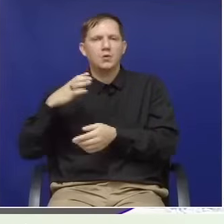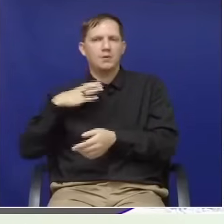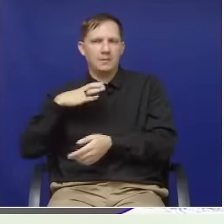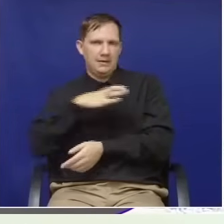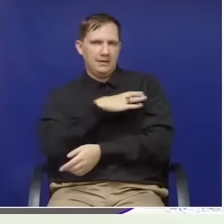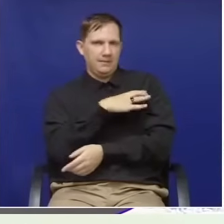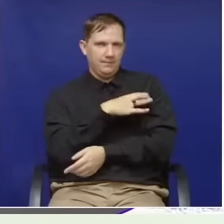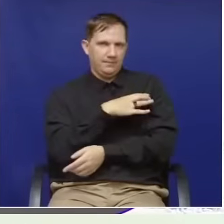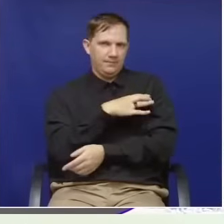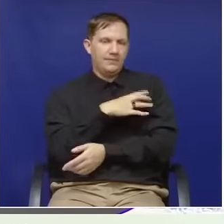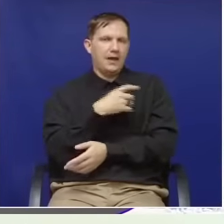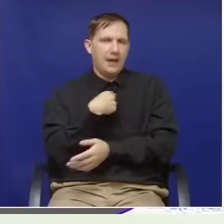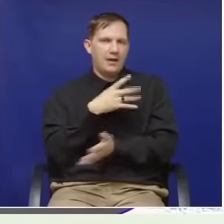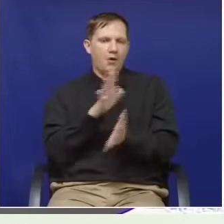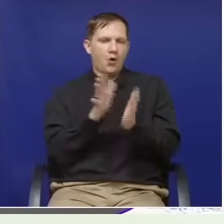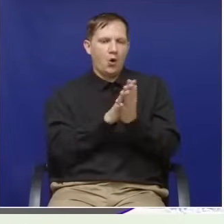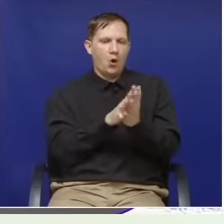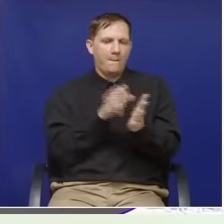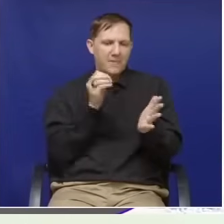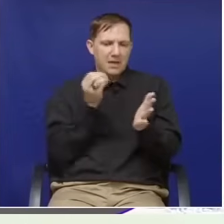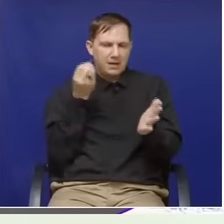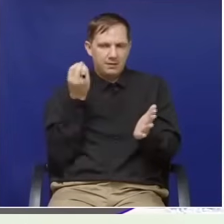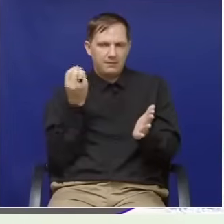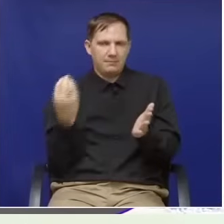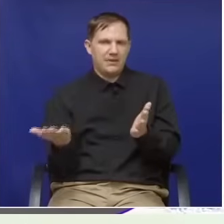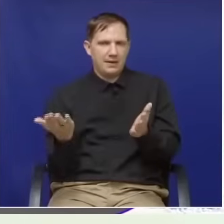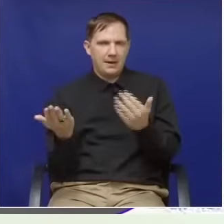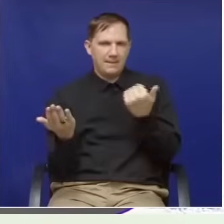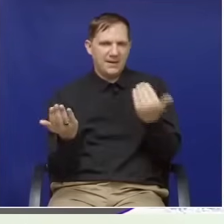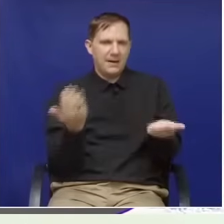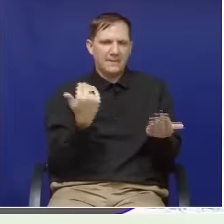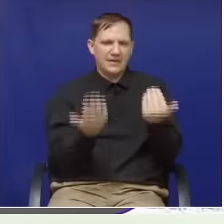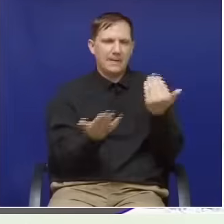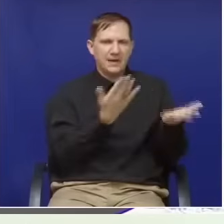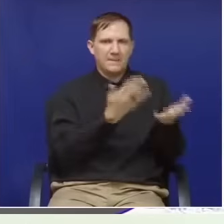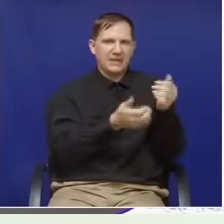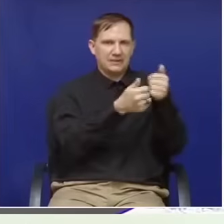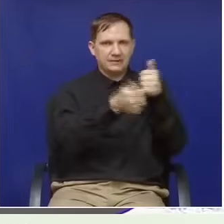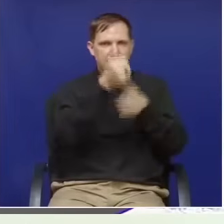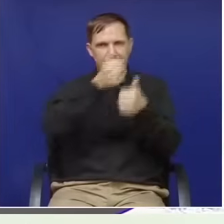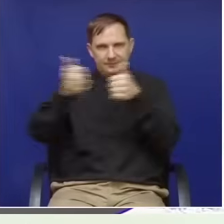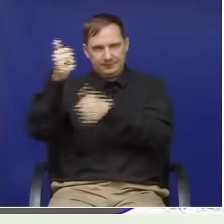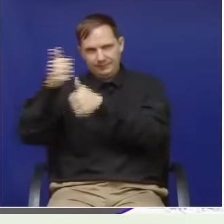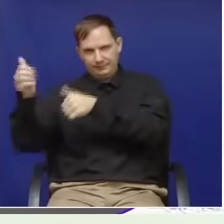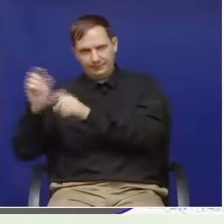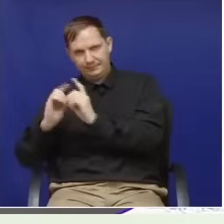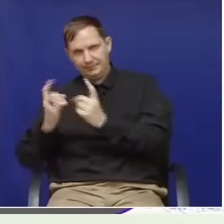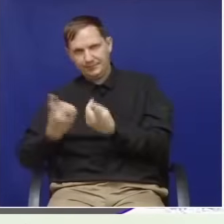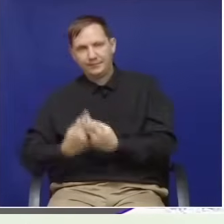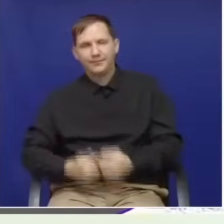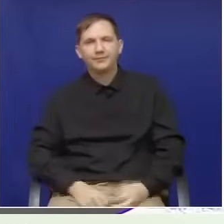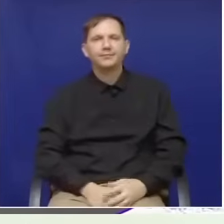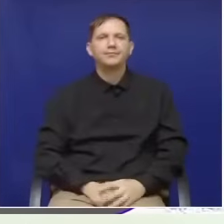of the report, which I'll be submitting to the powers that be in the department.